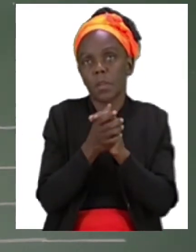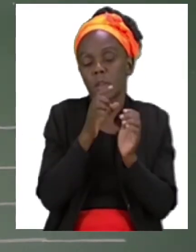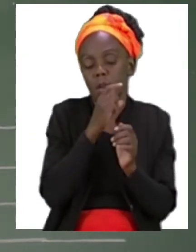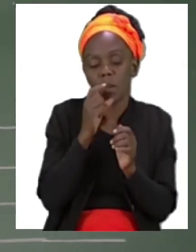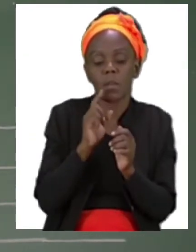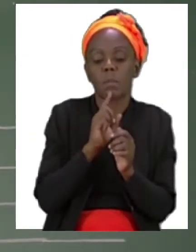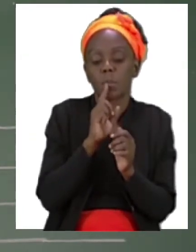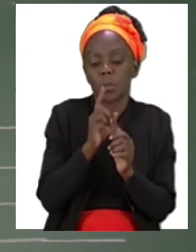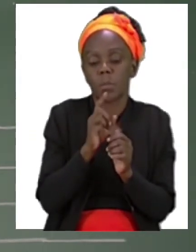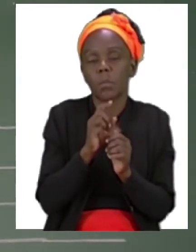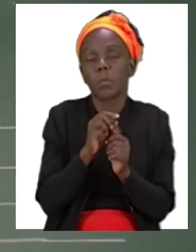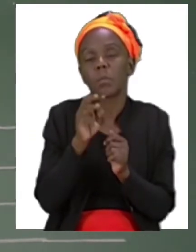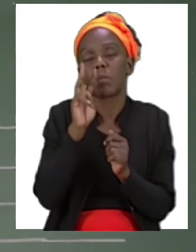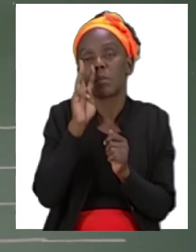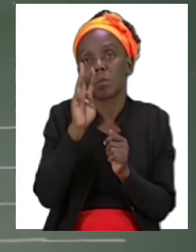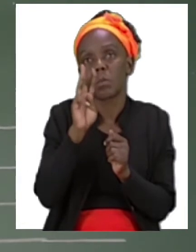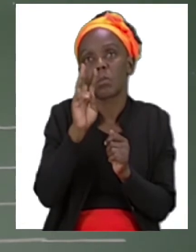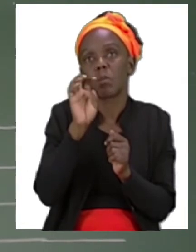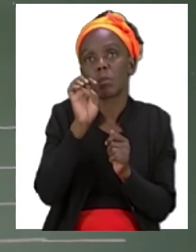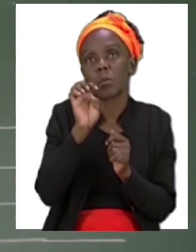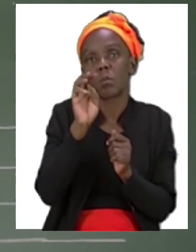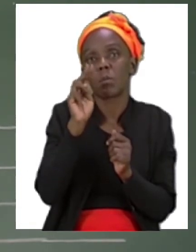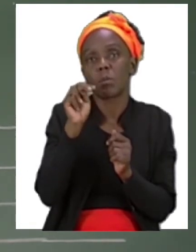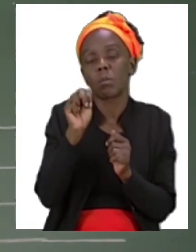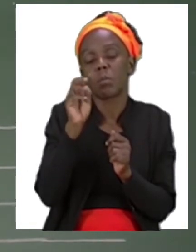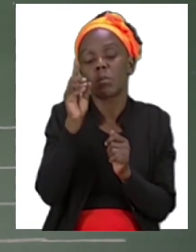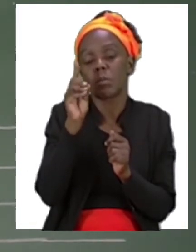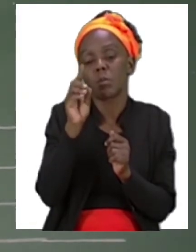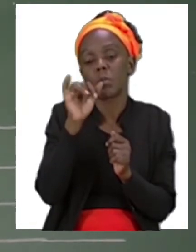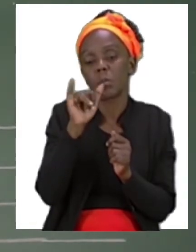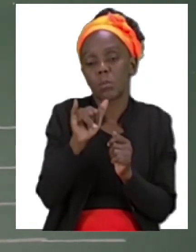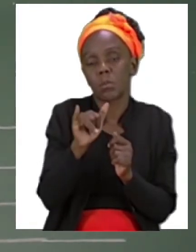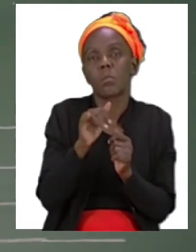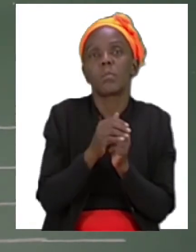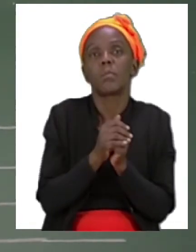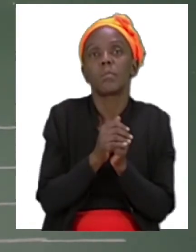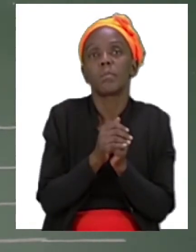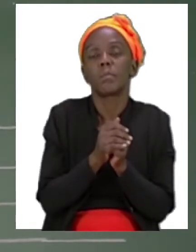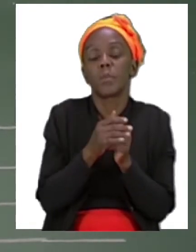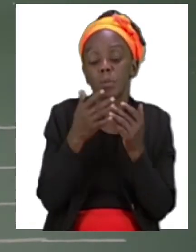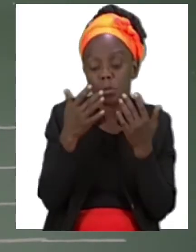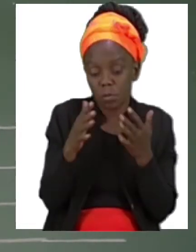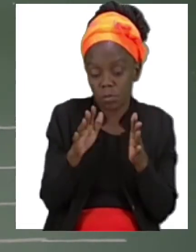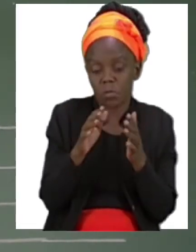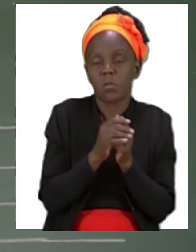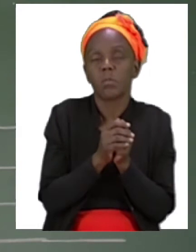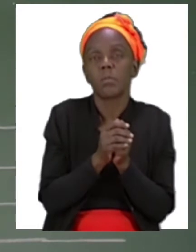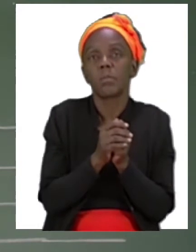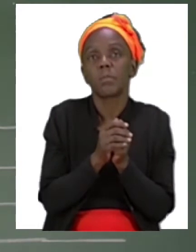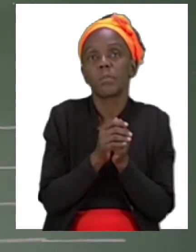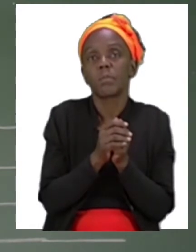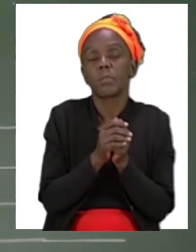Wendy. Now normally if it was just a sentence, we would go to the next line. But instead, boys and